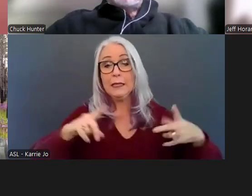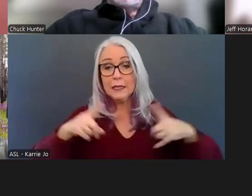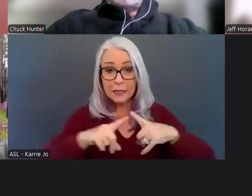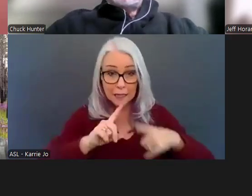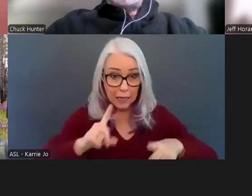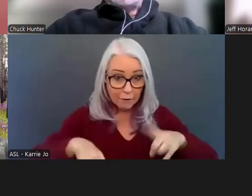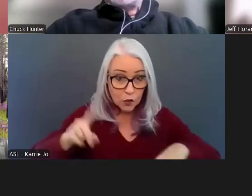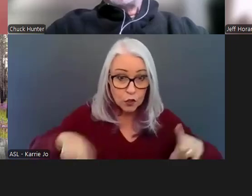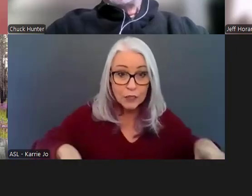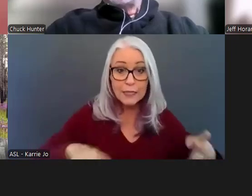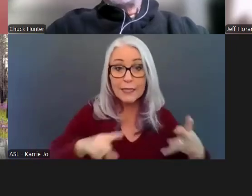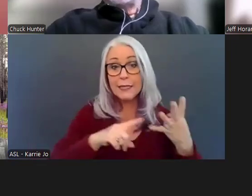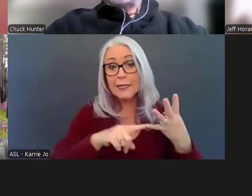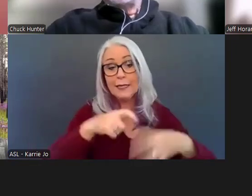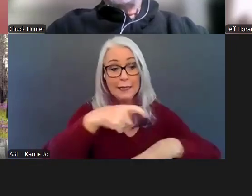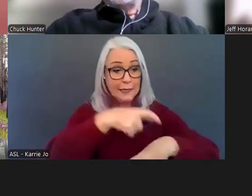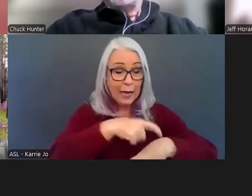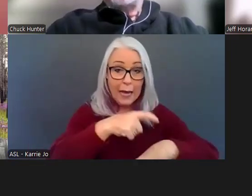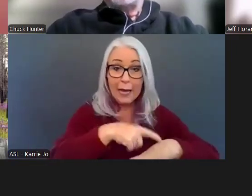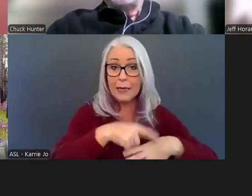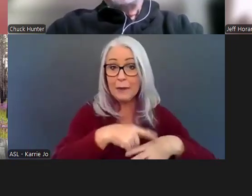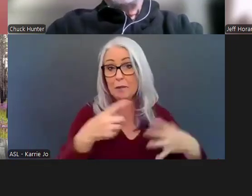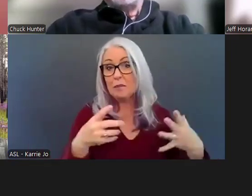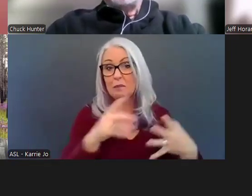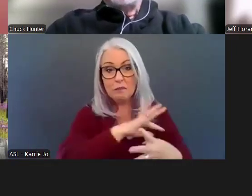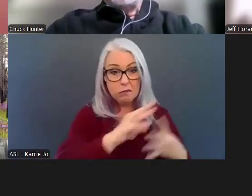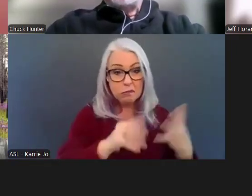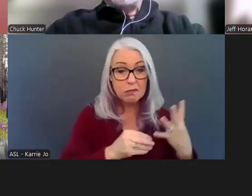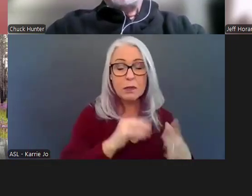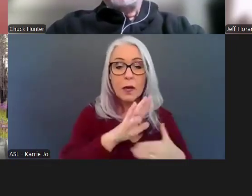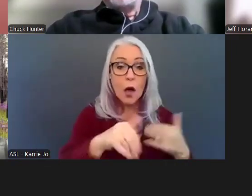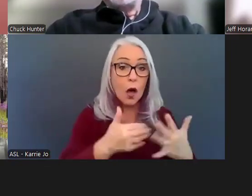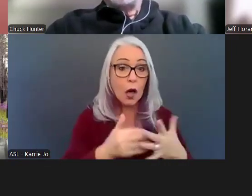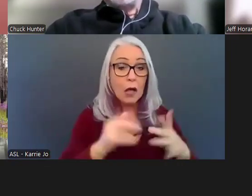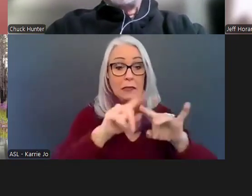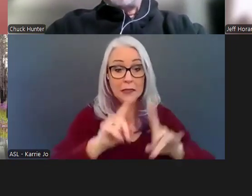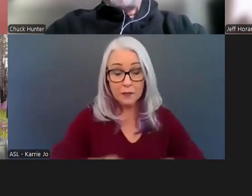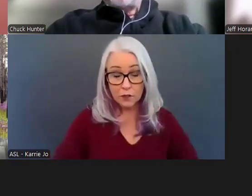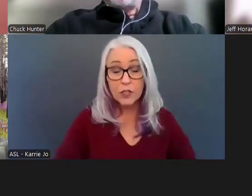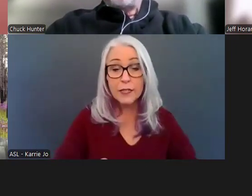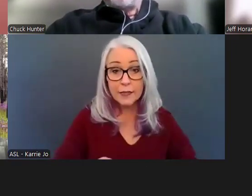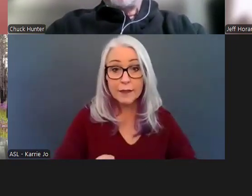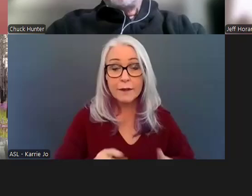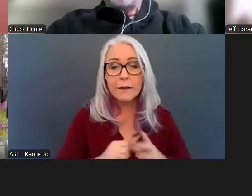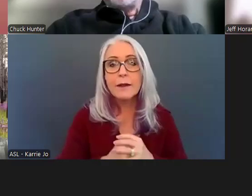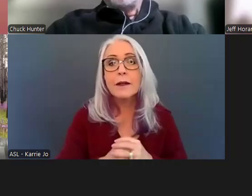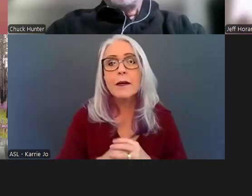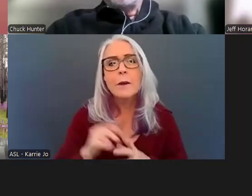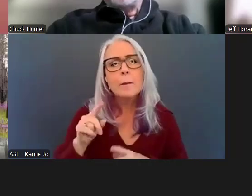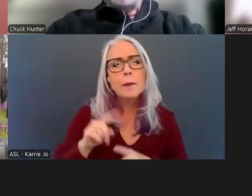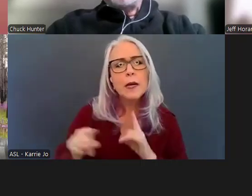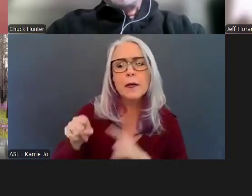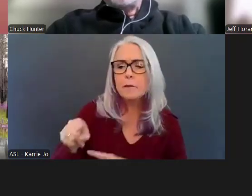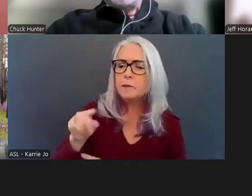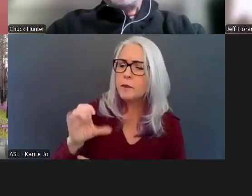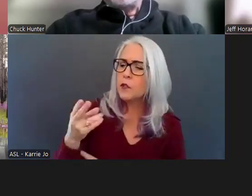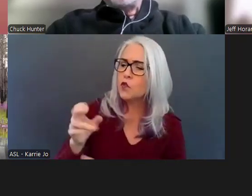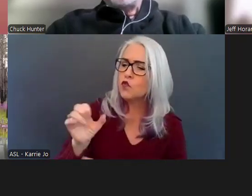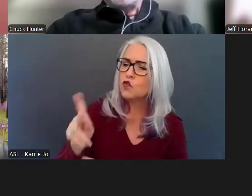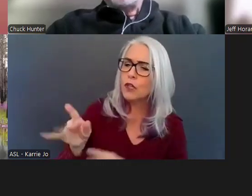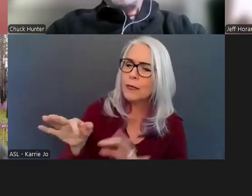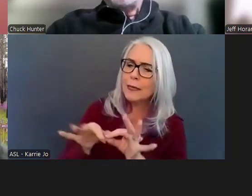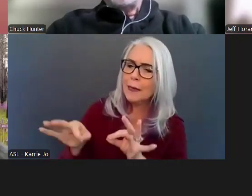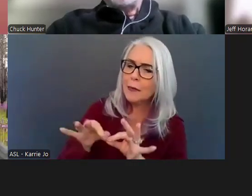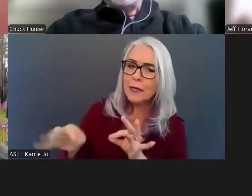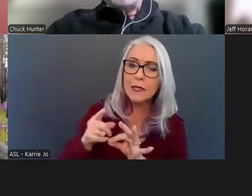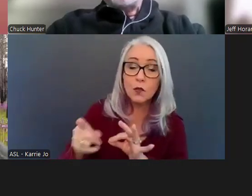and context, and so those all operate at different scales. But I think, Chuck's comment about like retention